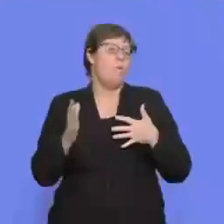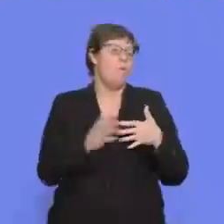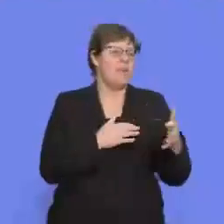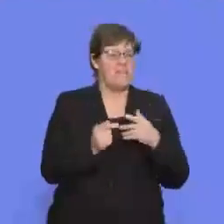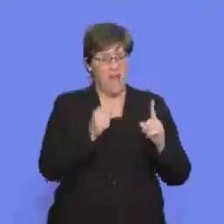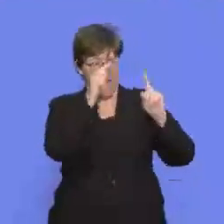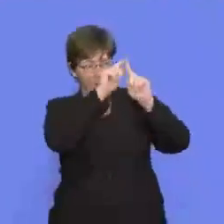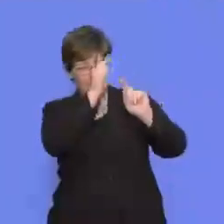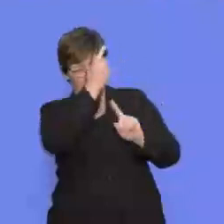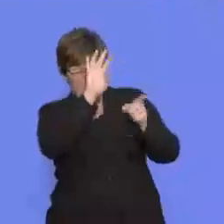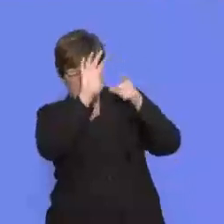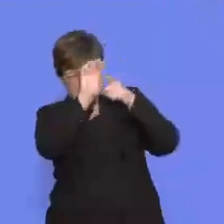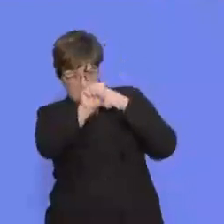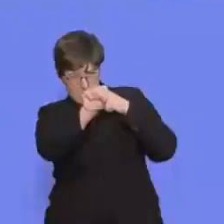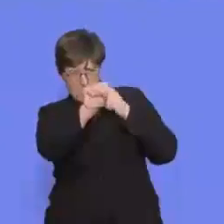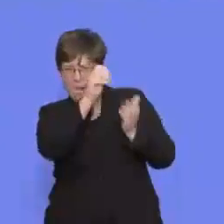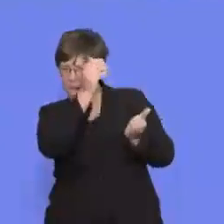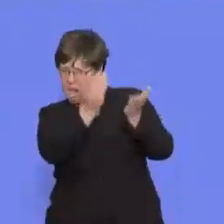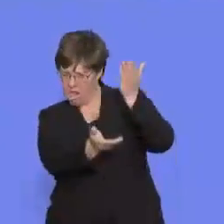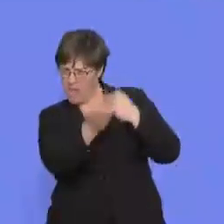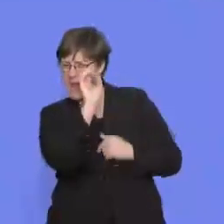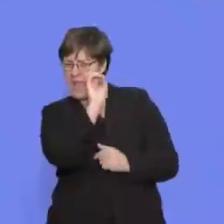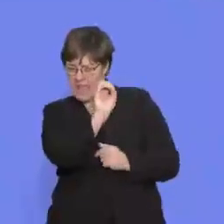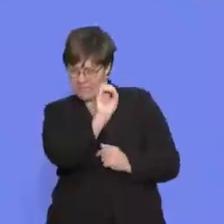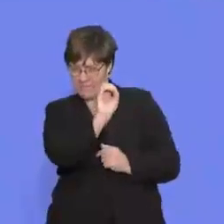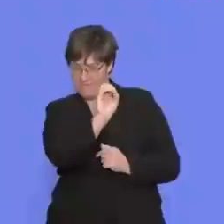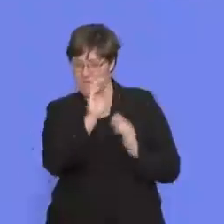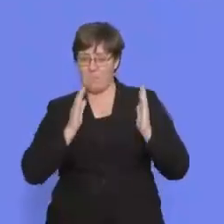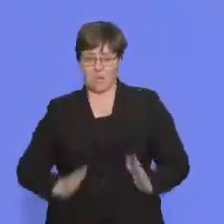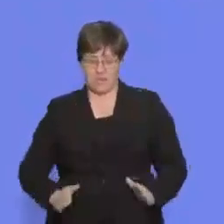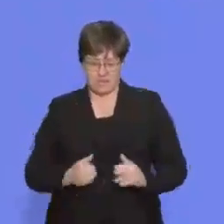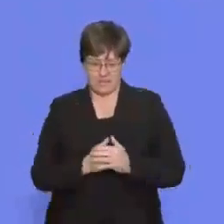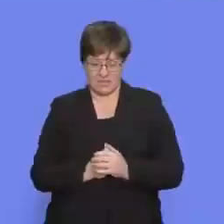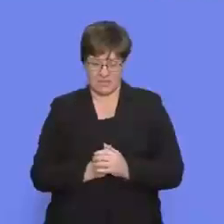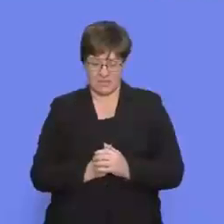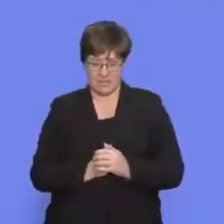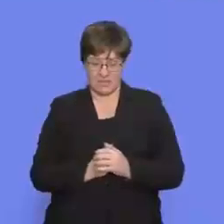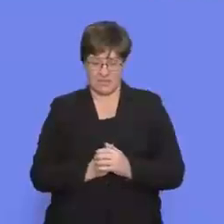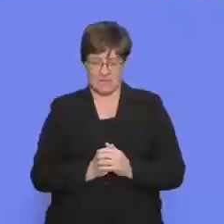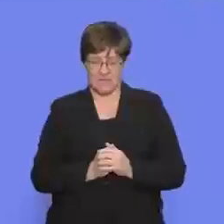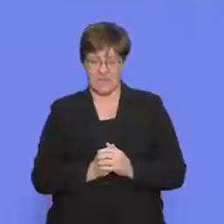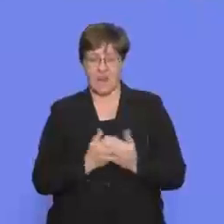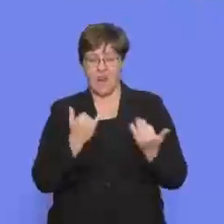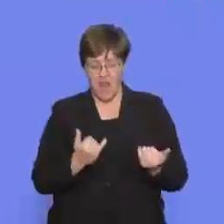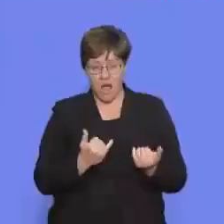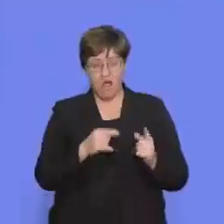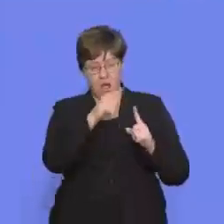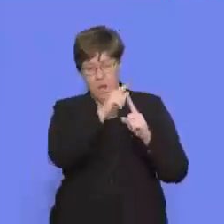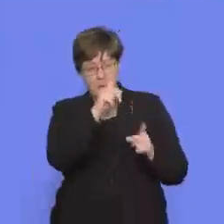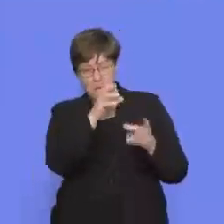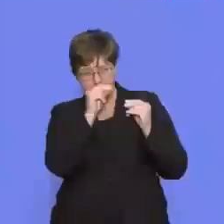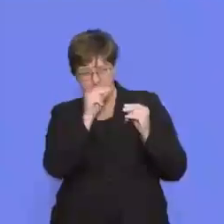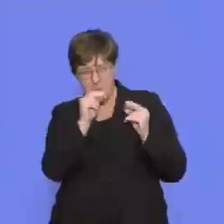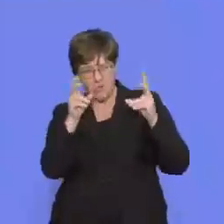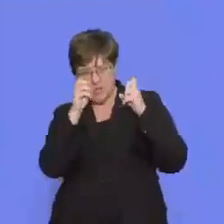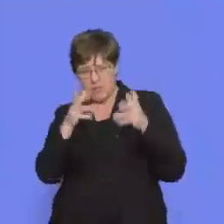being imbalanced inside our body, then at that time, after the reverse